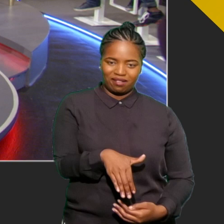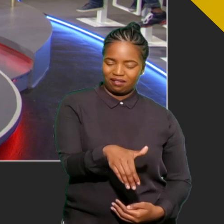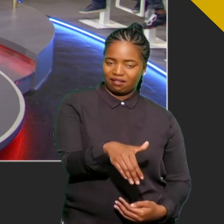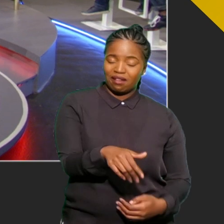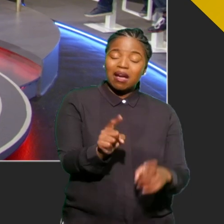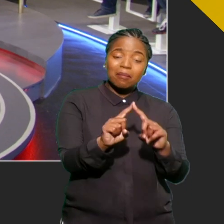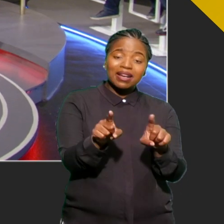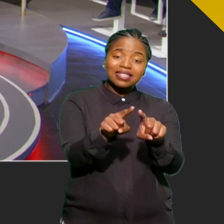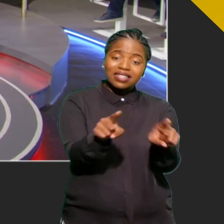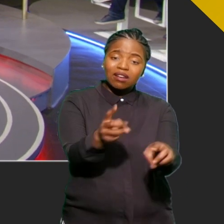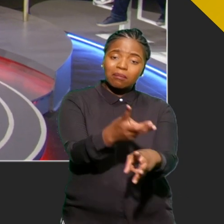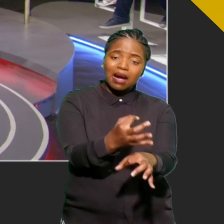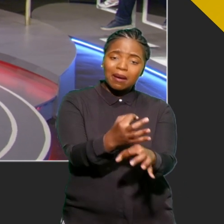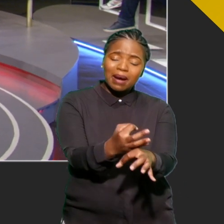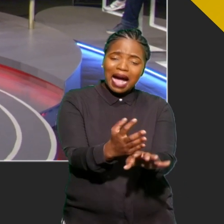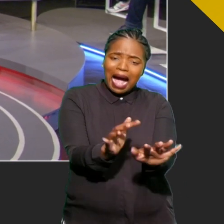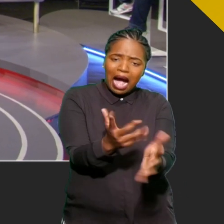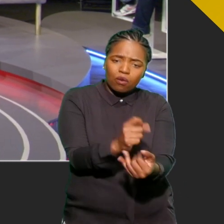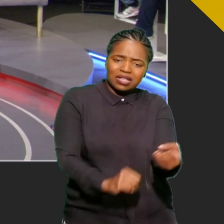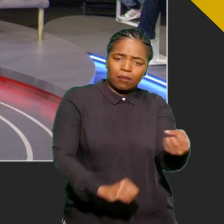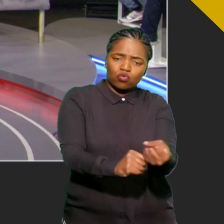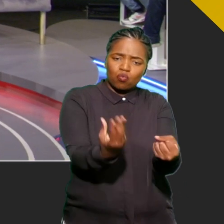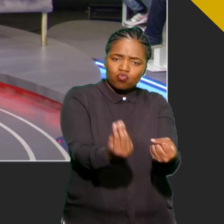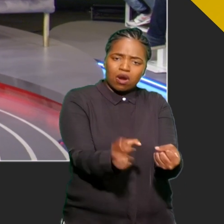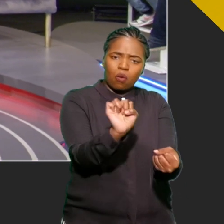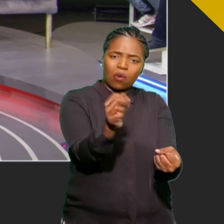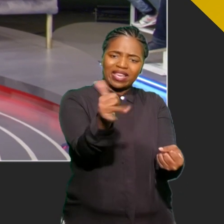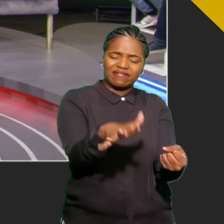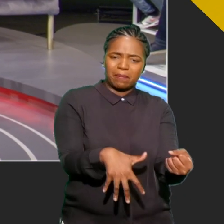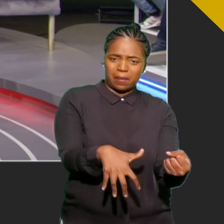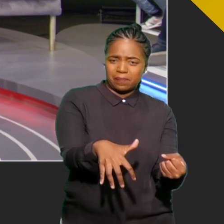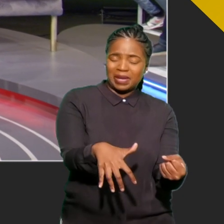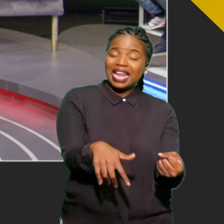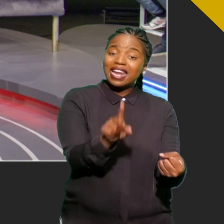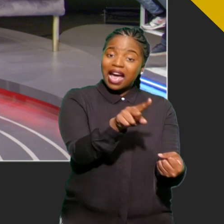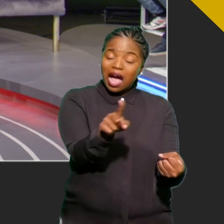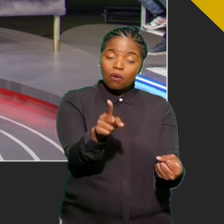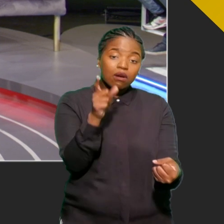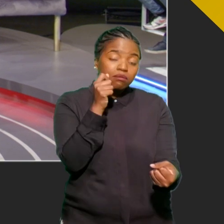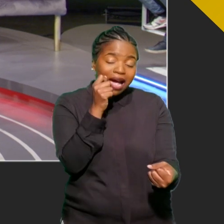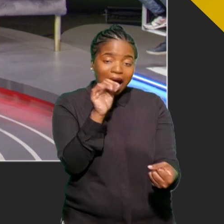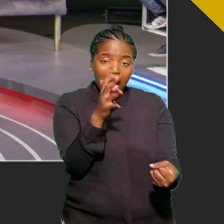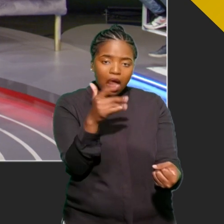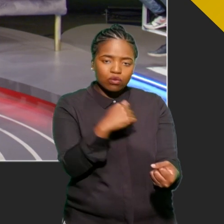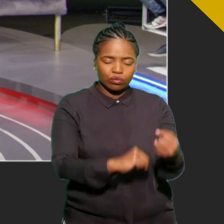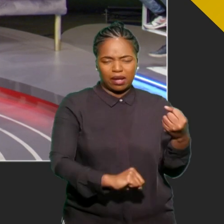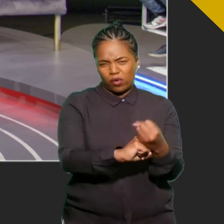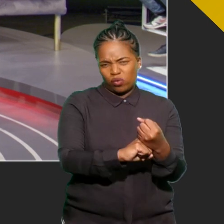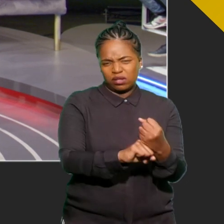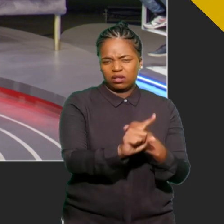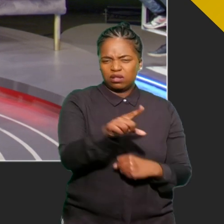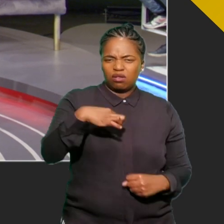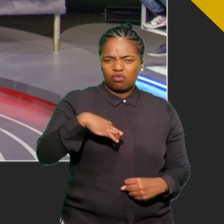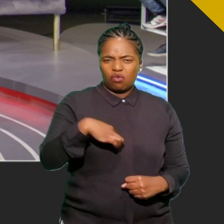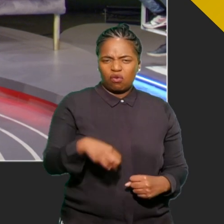parents emakhaya, but also what knowledge can we get from today's show ukuthi senze ngcono as amajita. And I think also looking at the after effects yayona